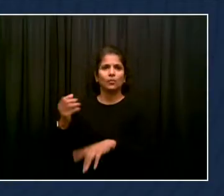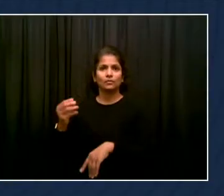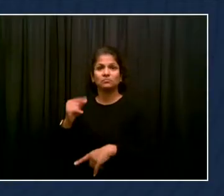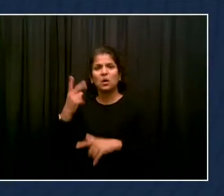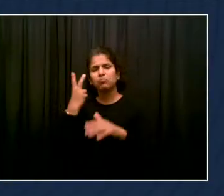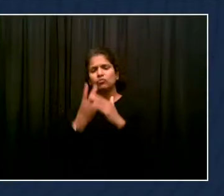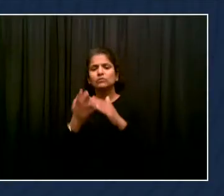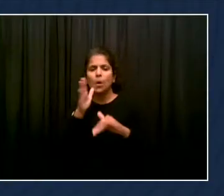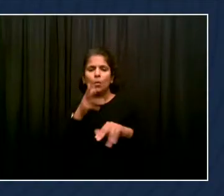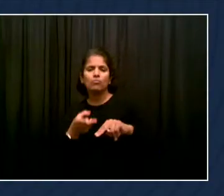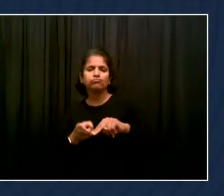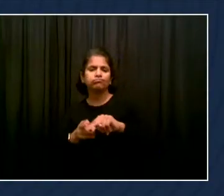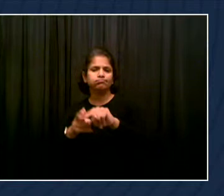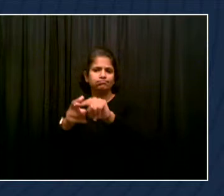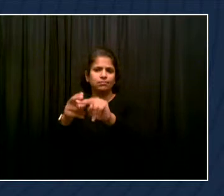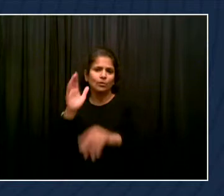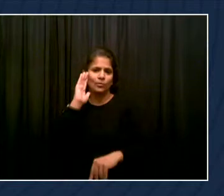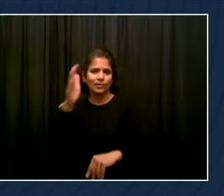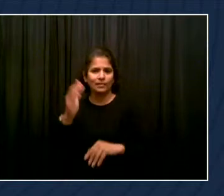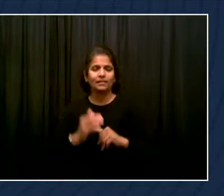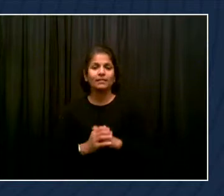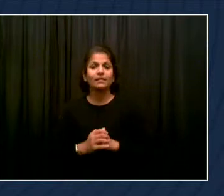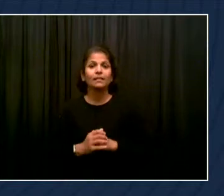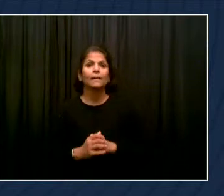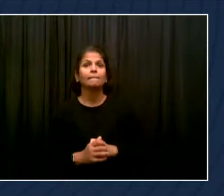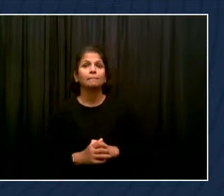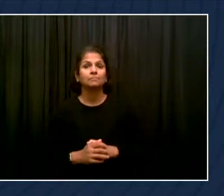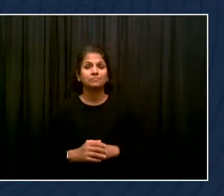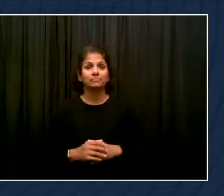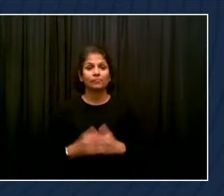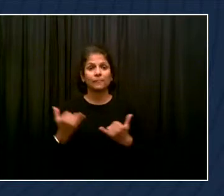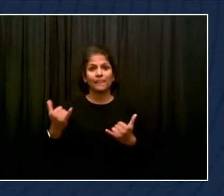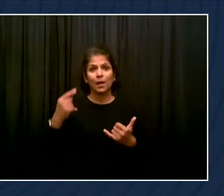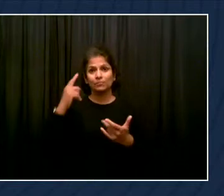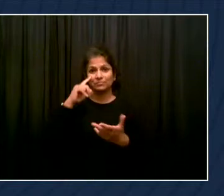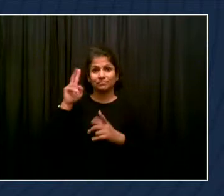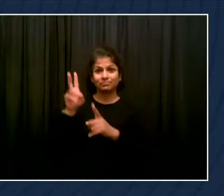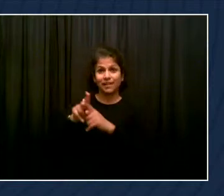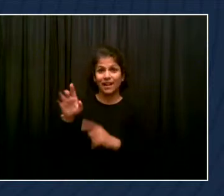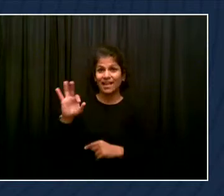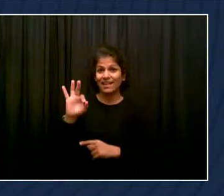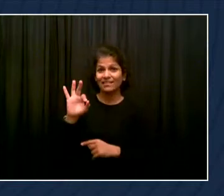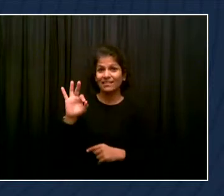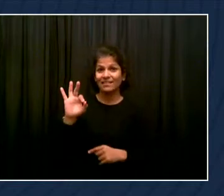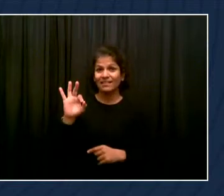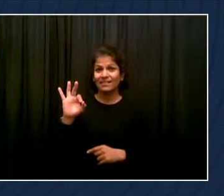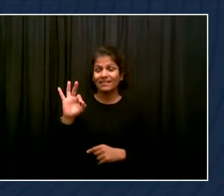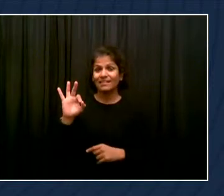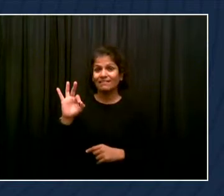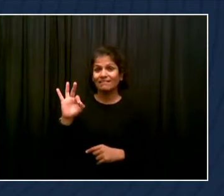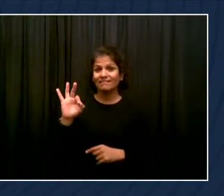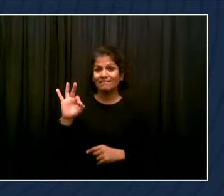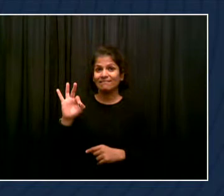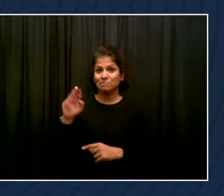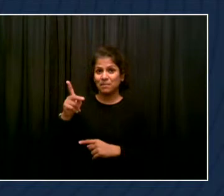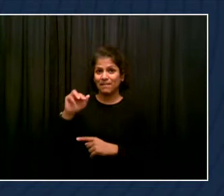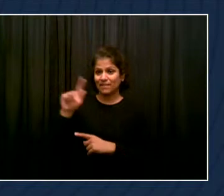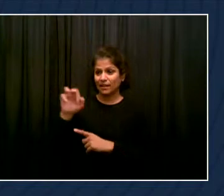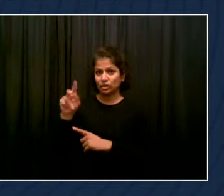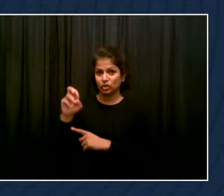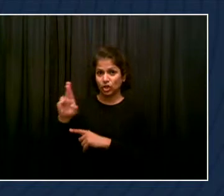for Pfizer recipients as well as for those who receive Moderna or J&J once the